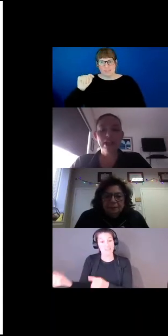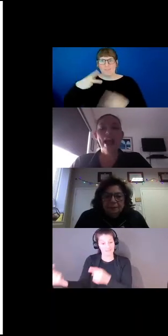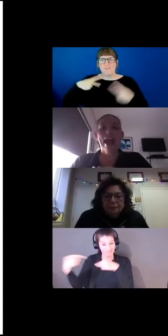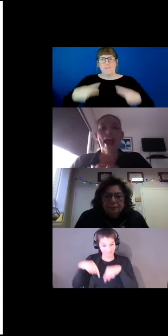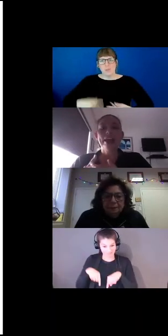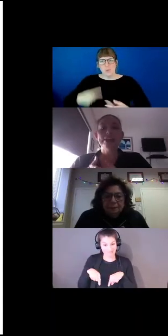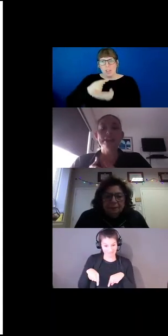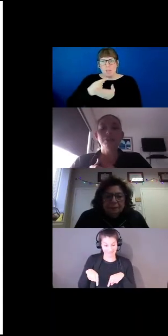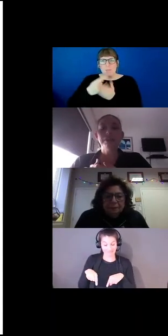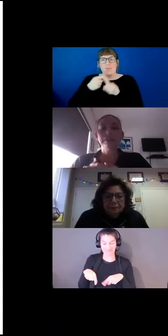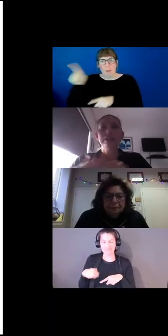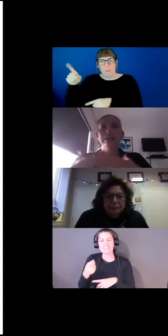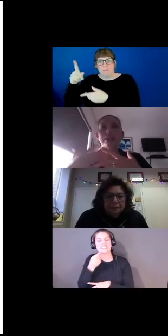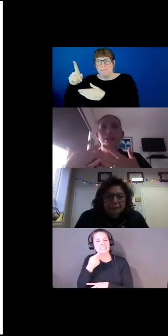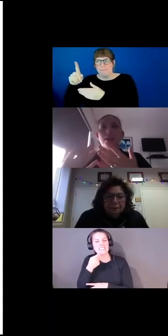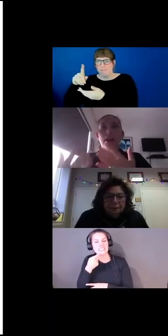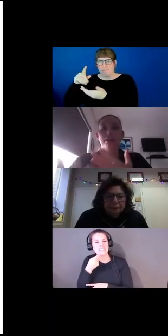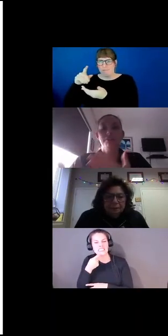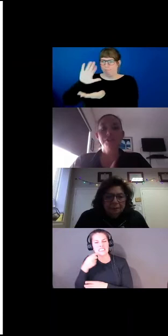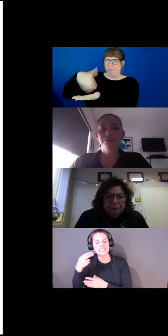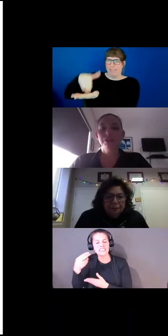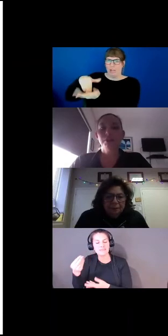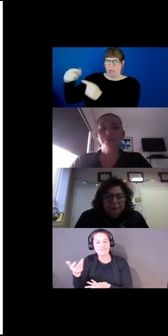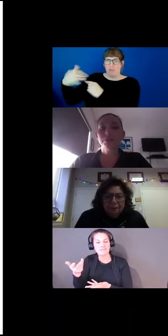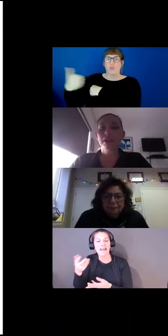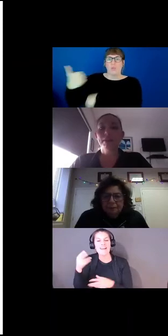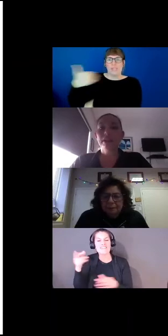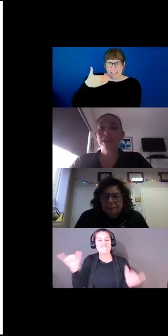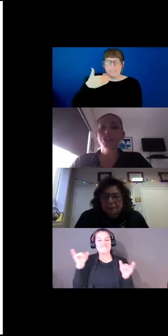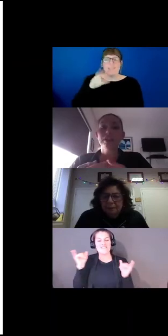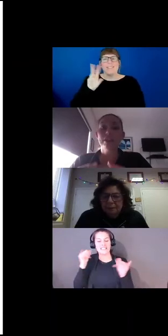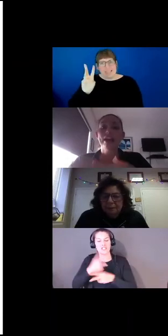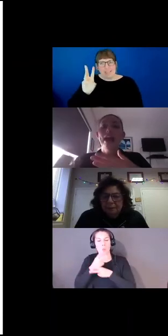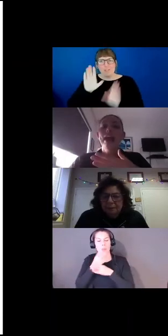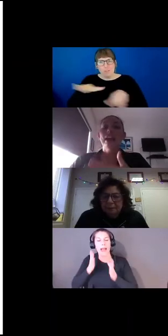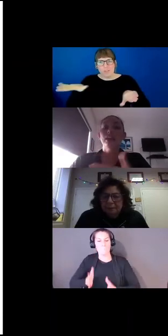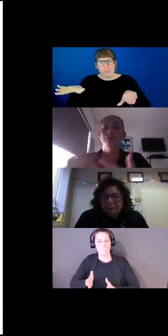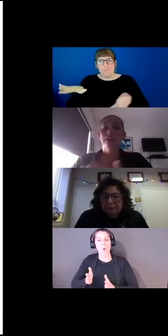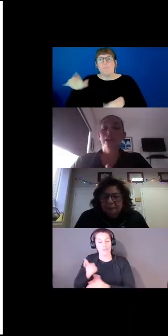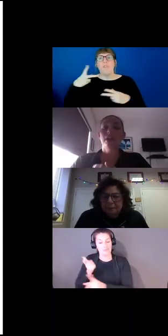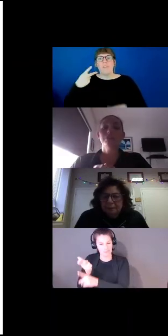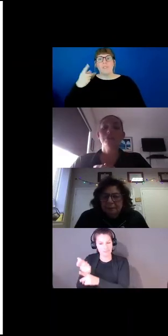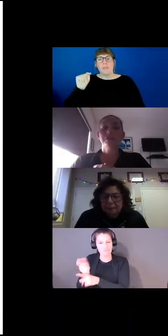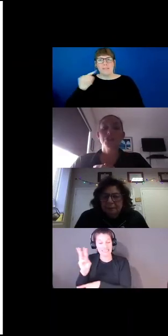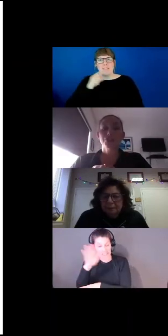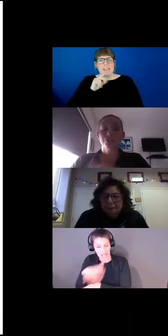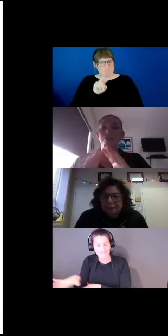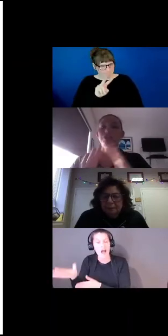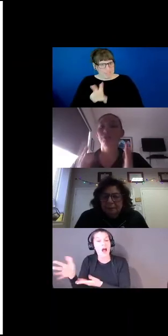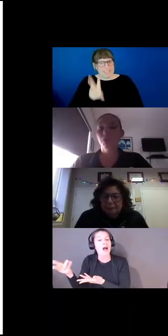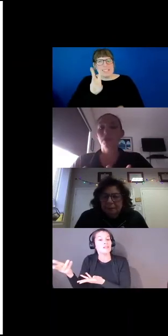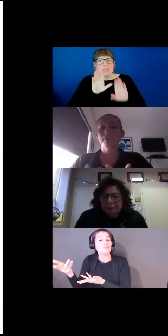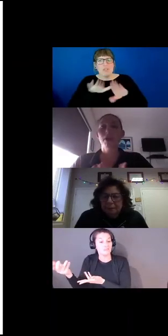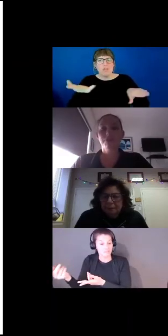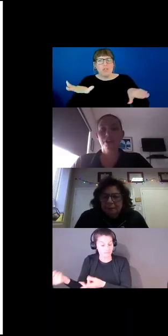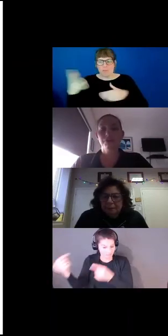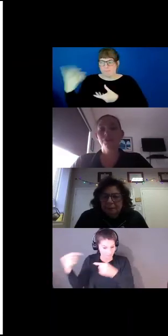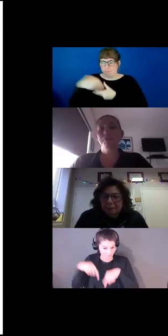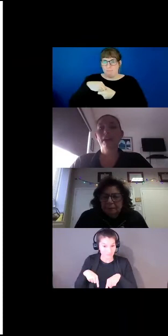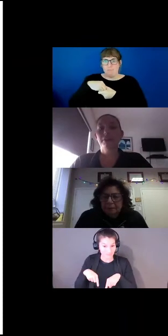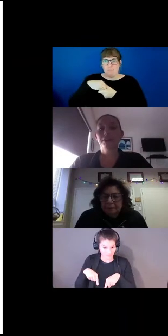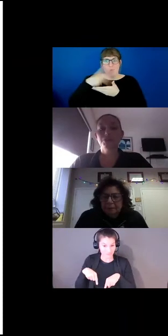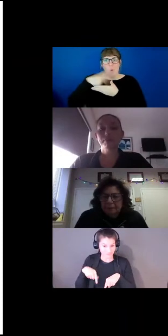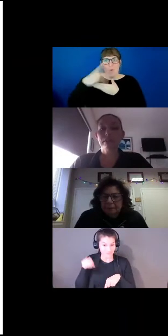OCTC. And it was the physiotherapist's recommendation that in bringing on those 6 children to form our very